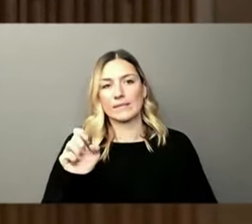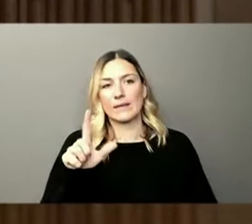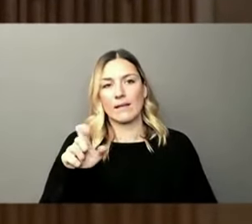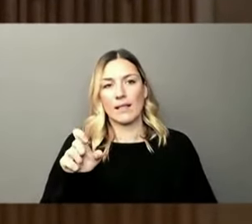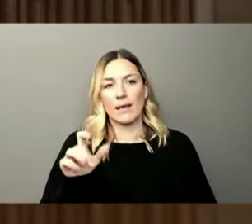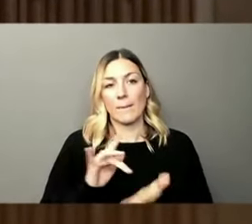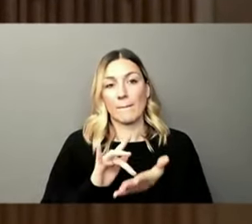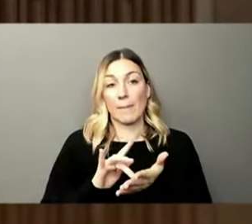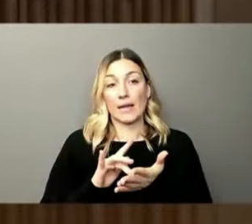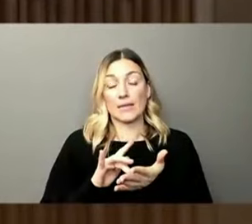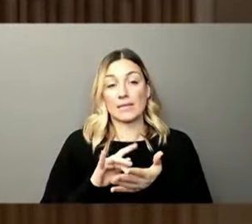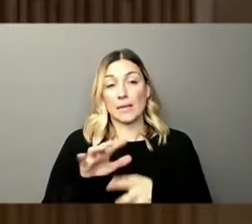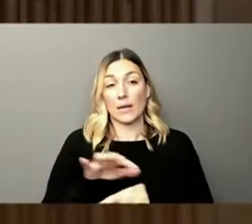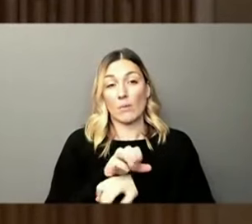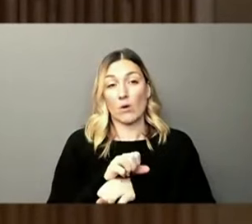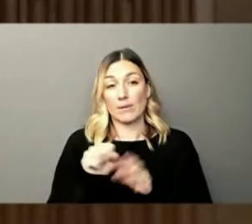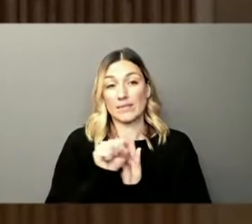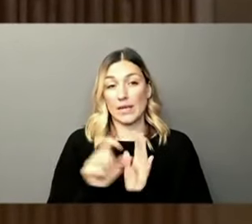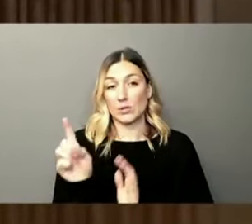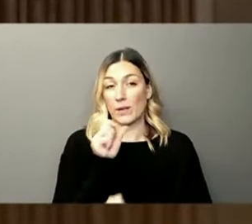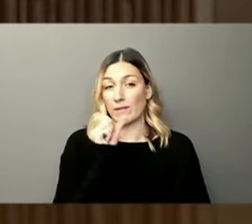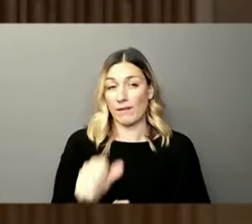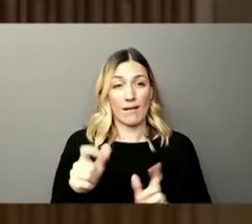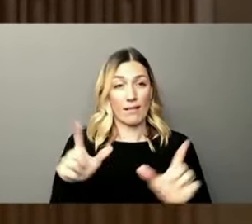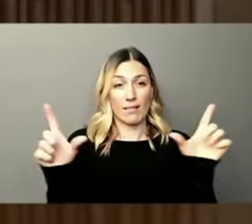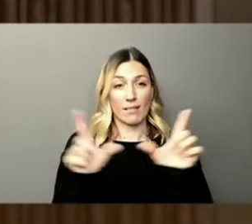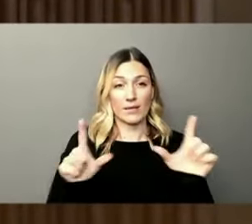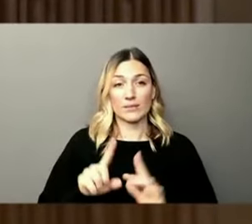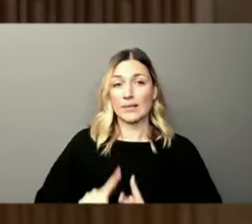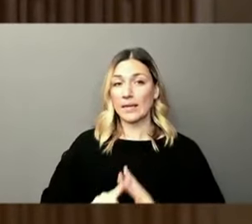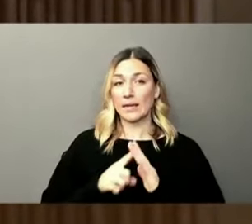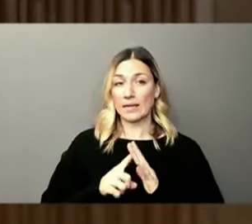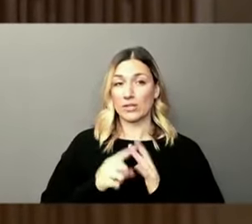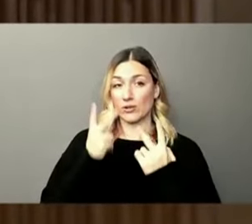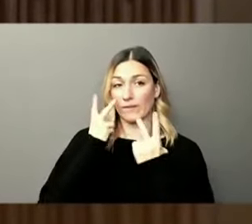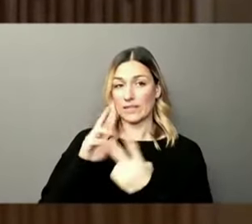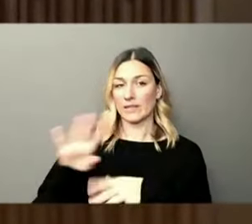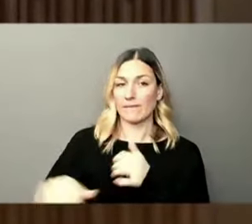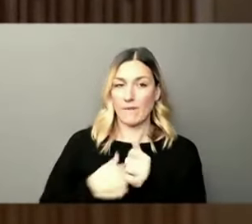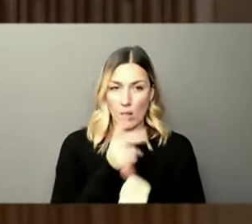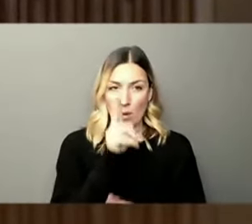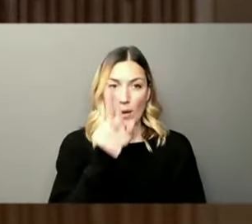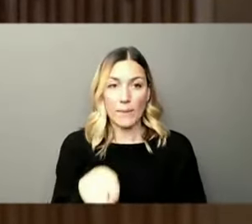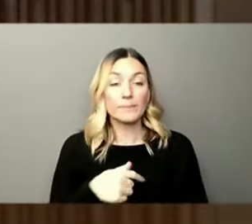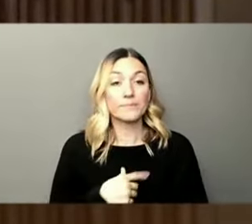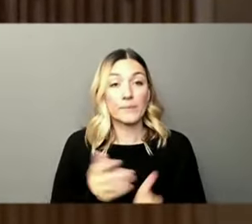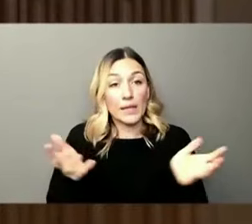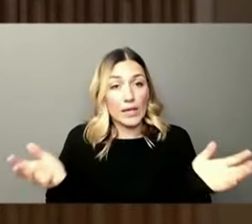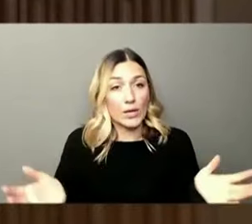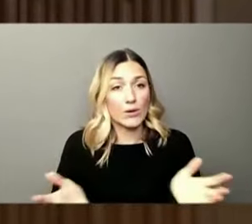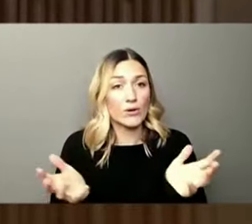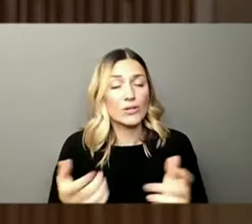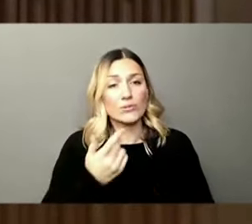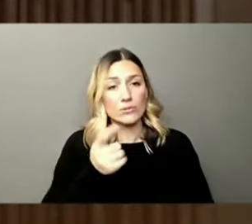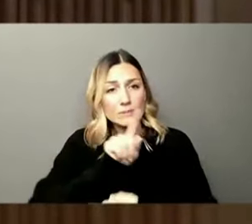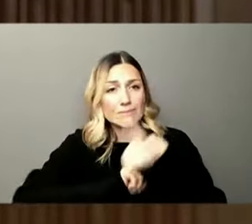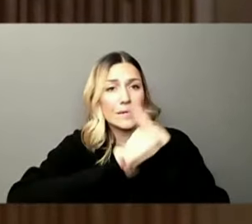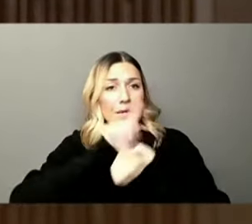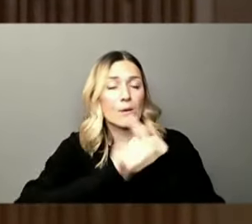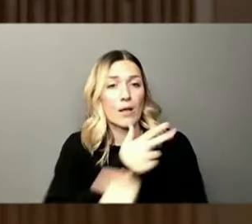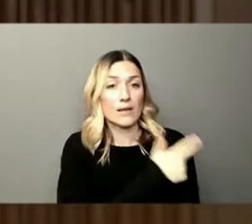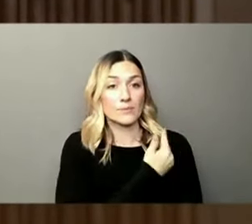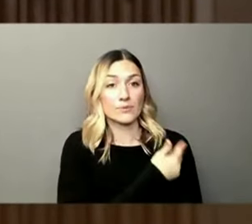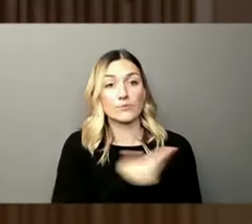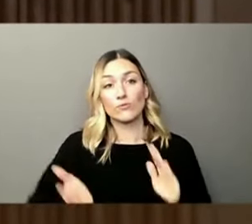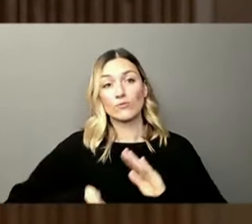they are not licensed in for both the initial visits and for follow-up. Encourage the committee to meet with the hospitals that are running the long COVID